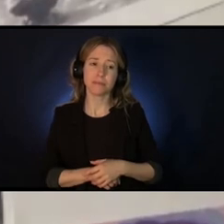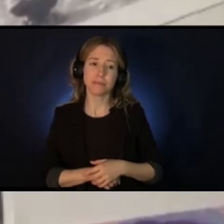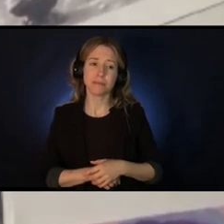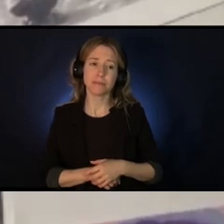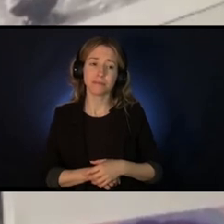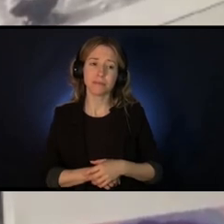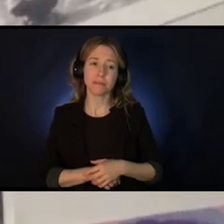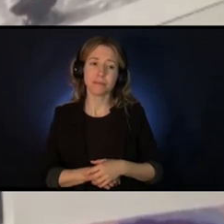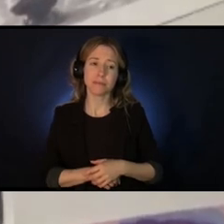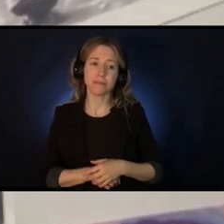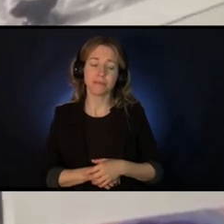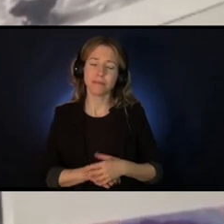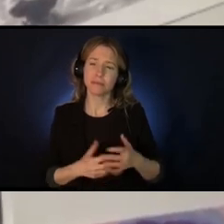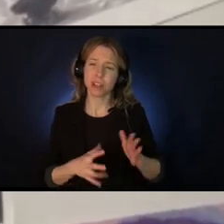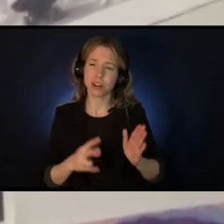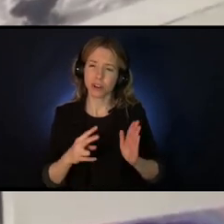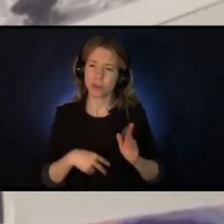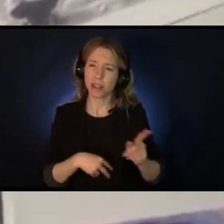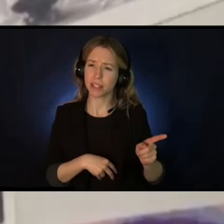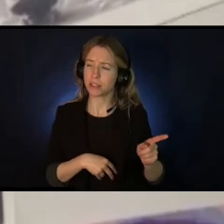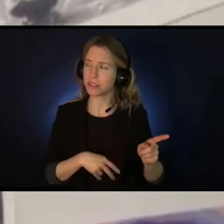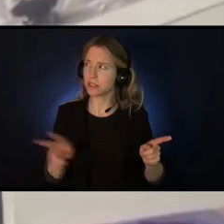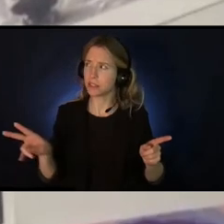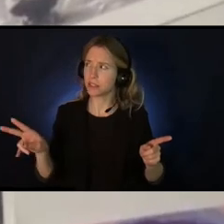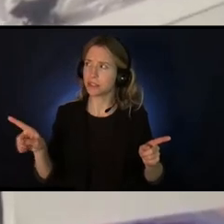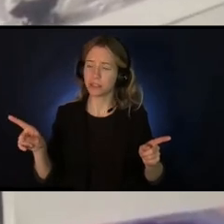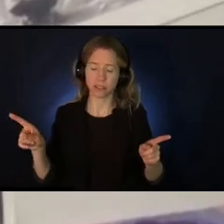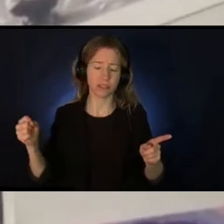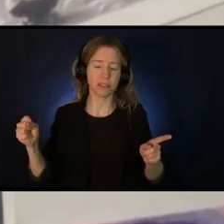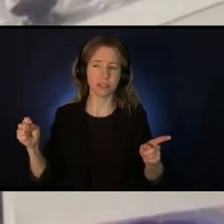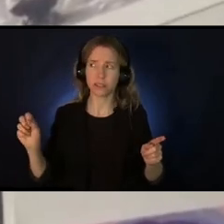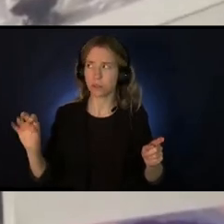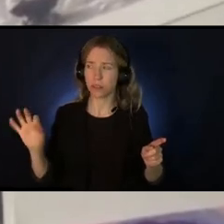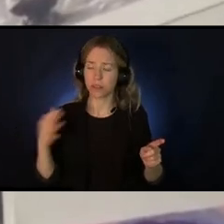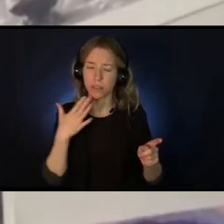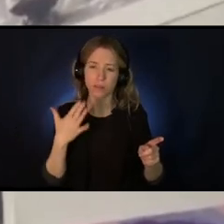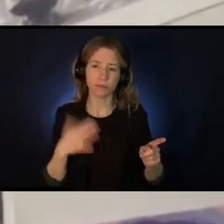Did I read you? Yeah, I read that. Okay.